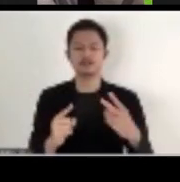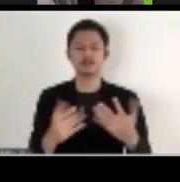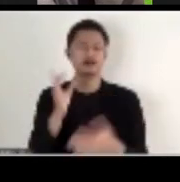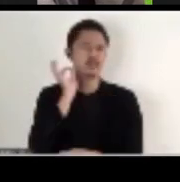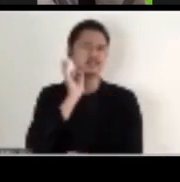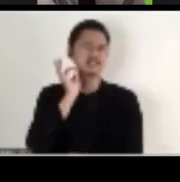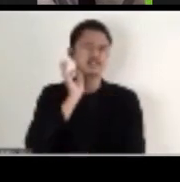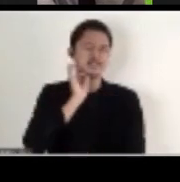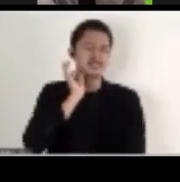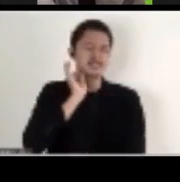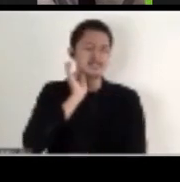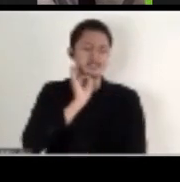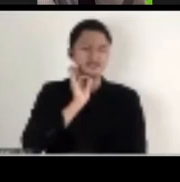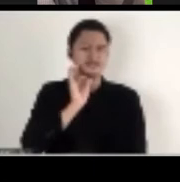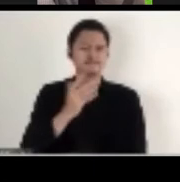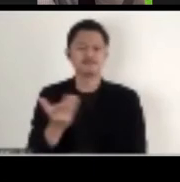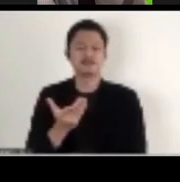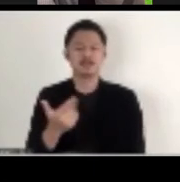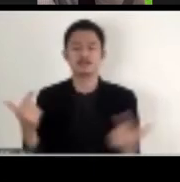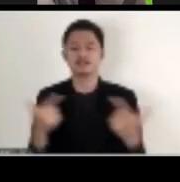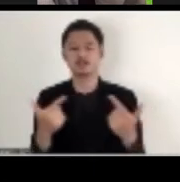Indonesia enrich